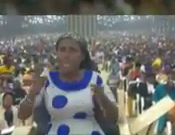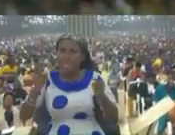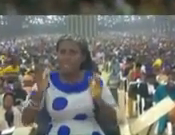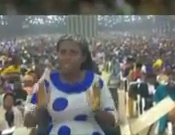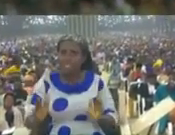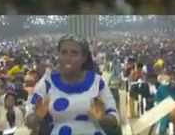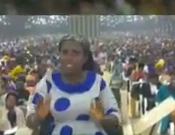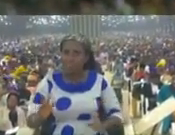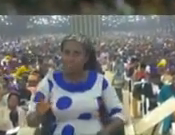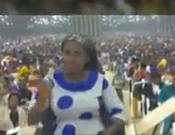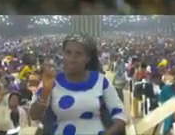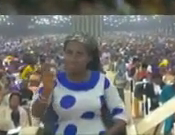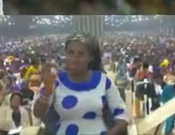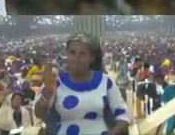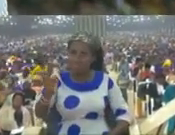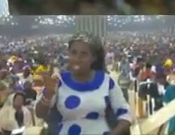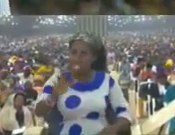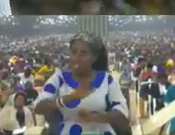don't laugh too soon.